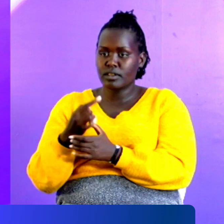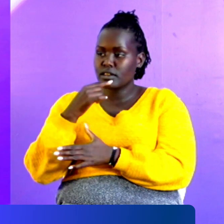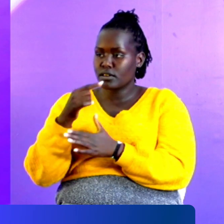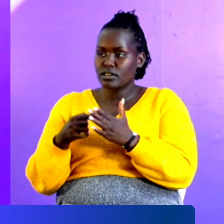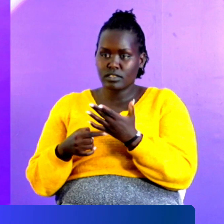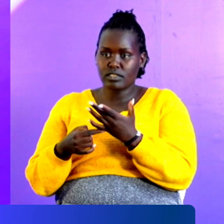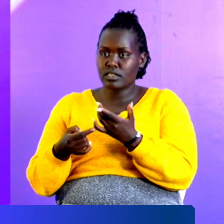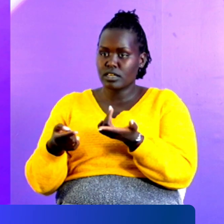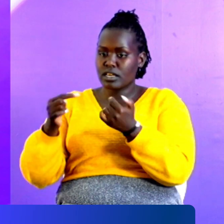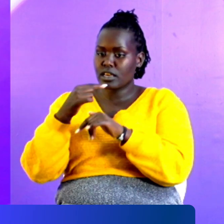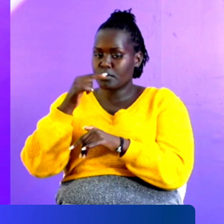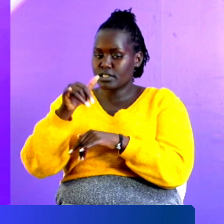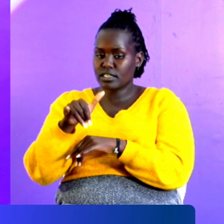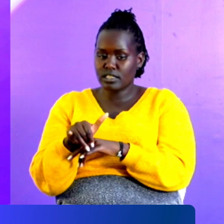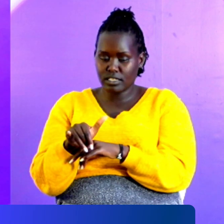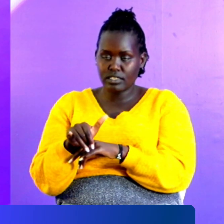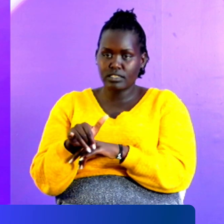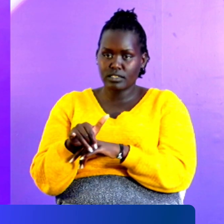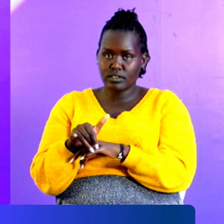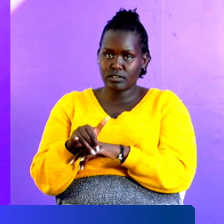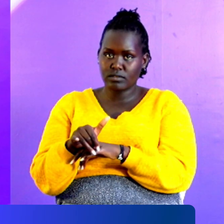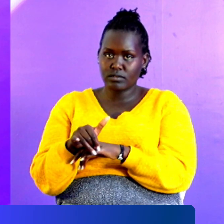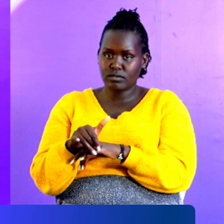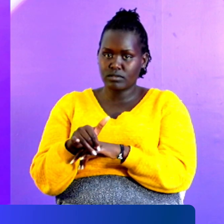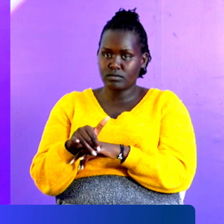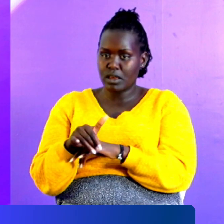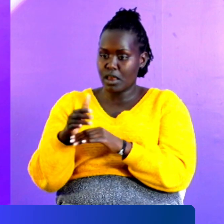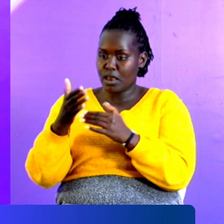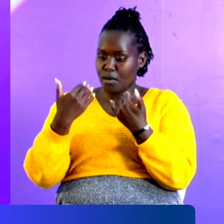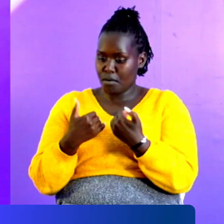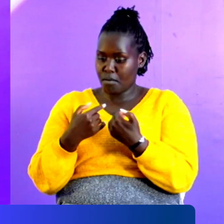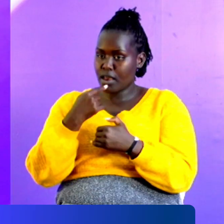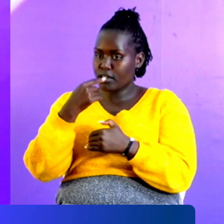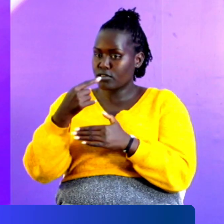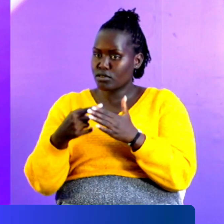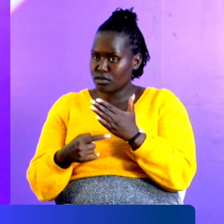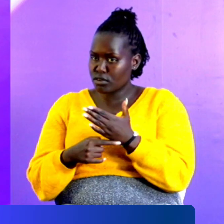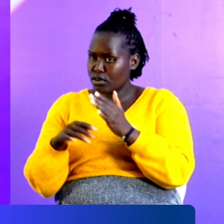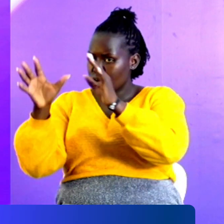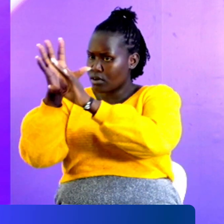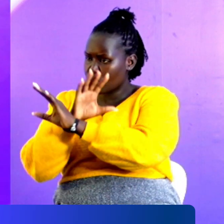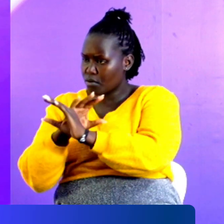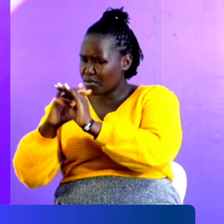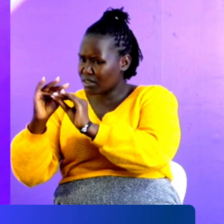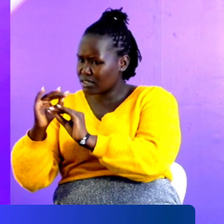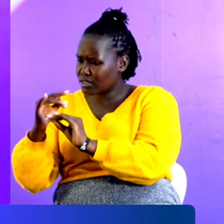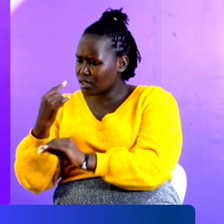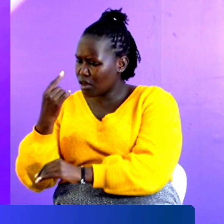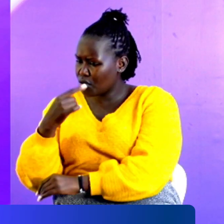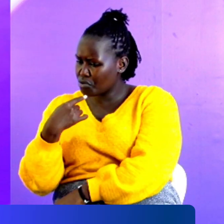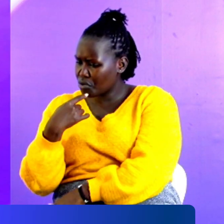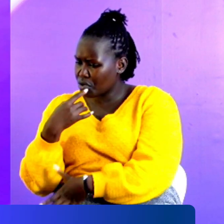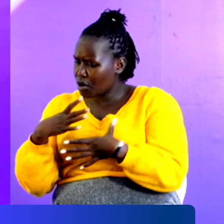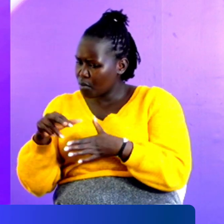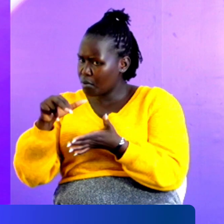Yeah. When he came and said that, Yeah. I literally interjected and told him, who? President? Which one? People stand up? Yeah.